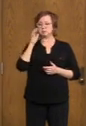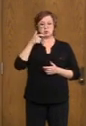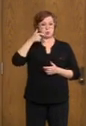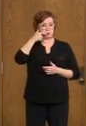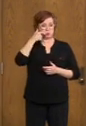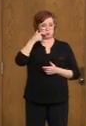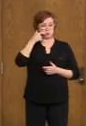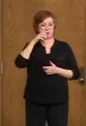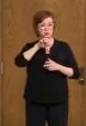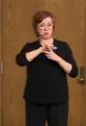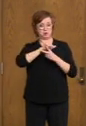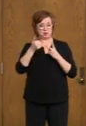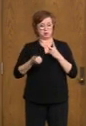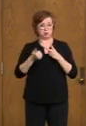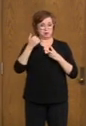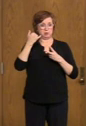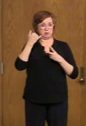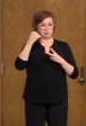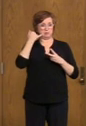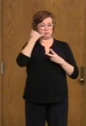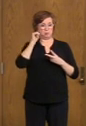Operator, do we have someone else on the line?